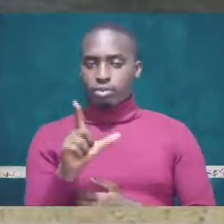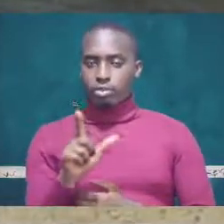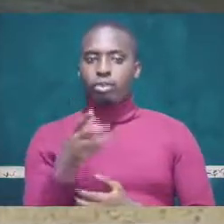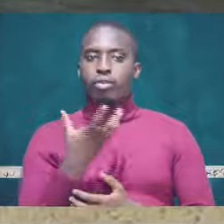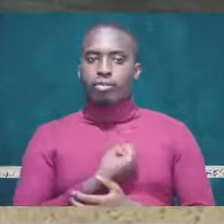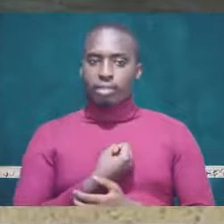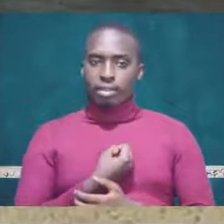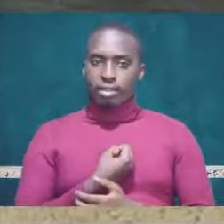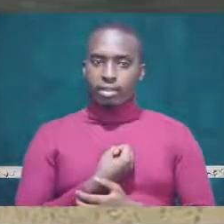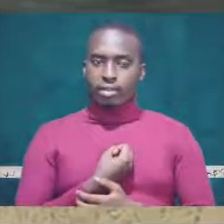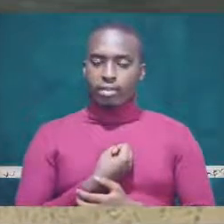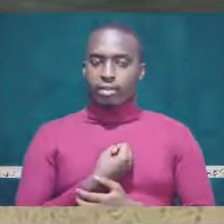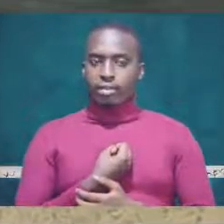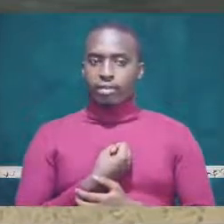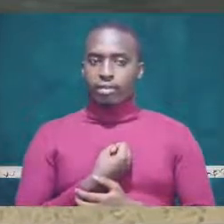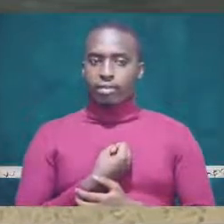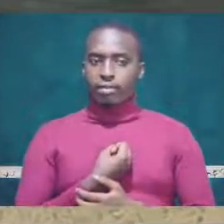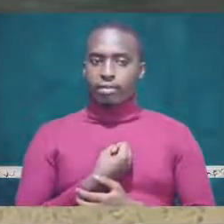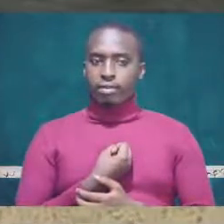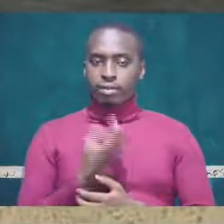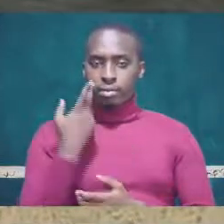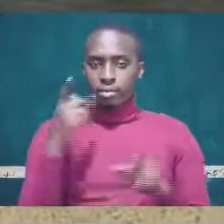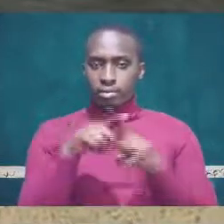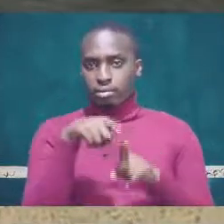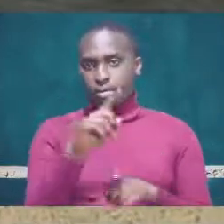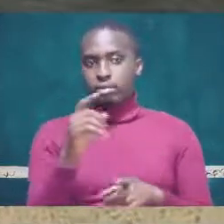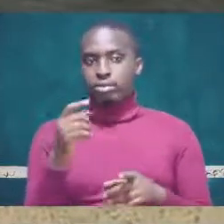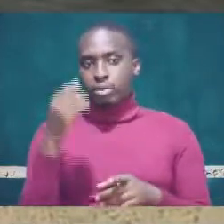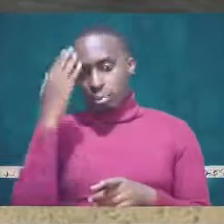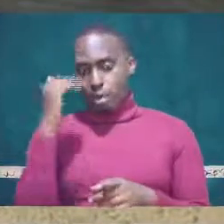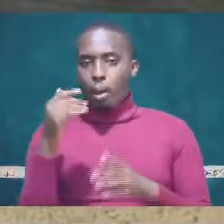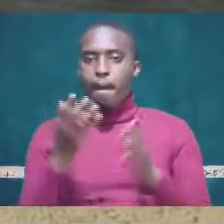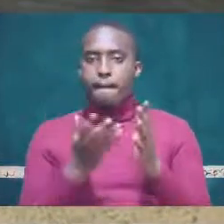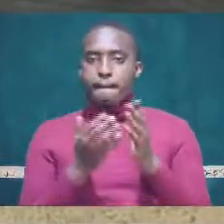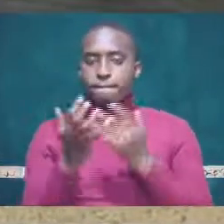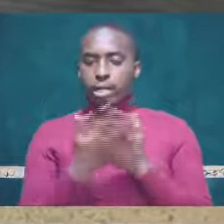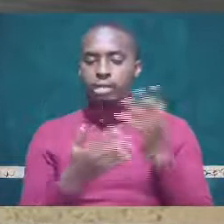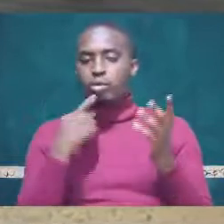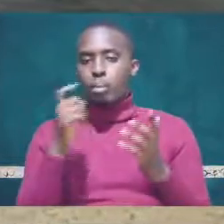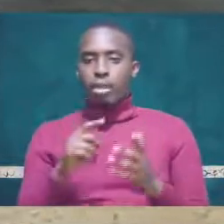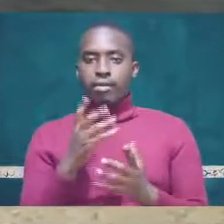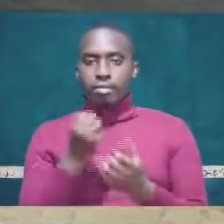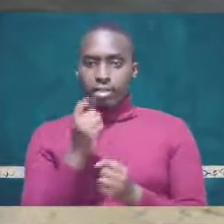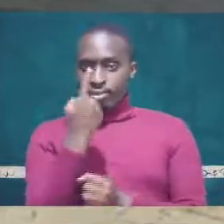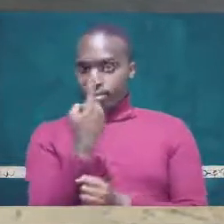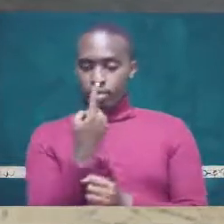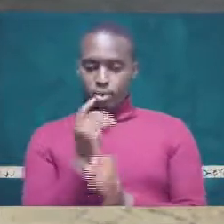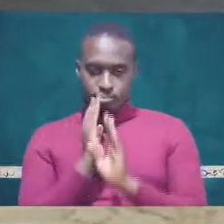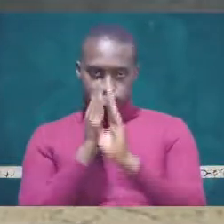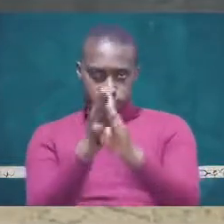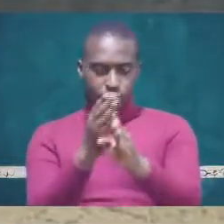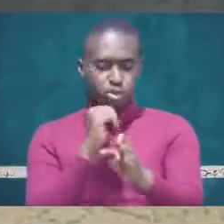having some valves that are located like this. And we mentioned it on the heart, because the blood must be a single direction, not a double